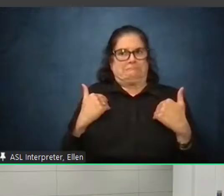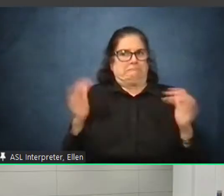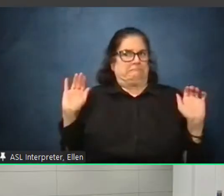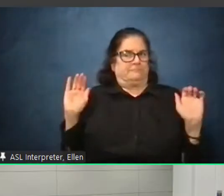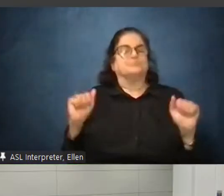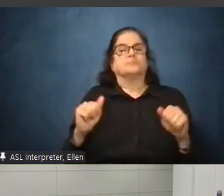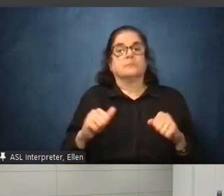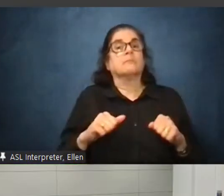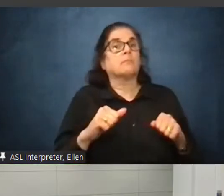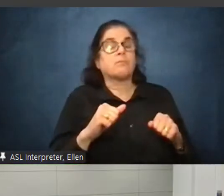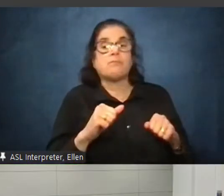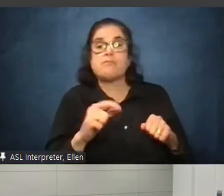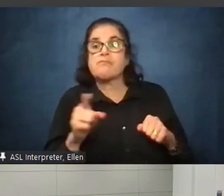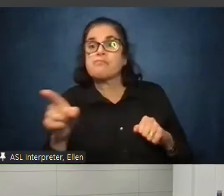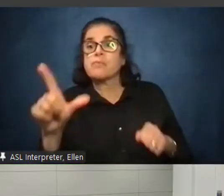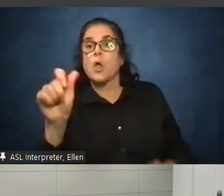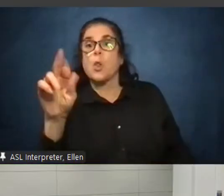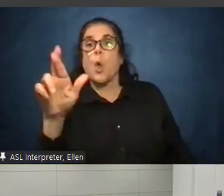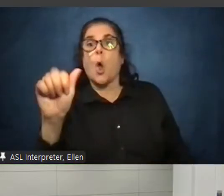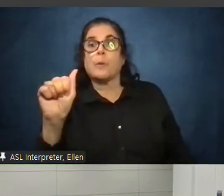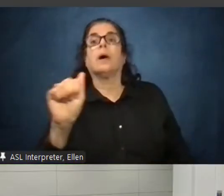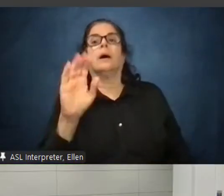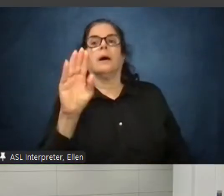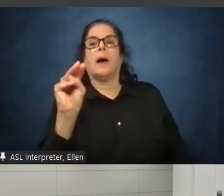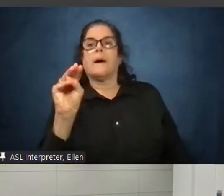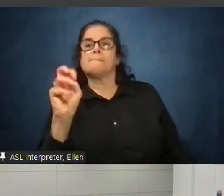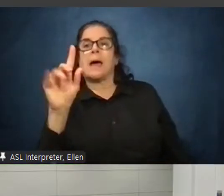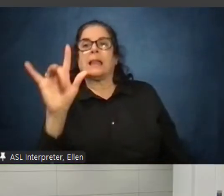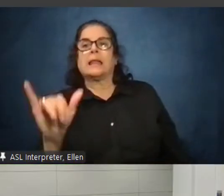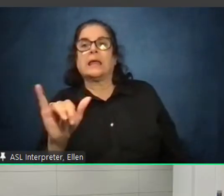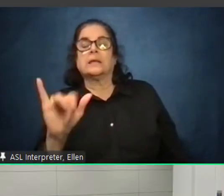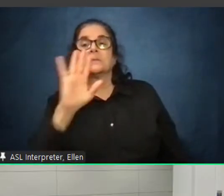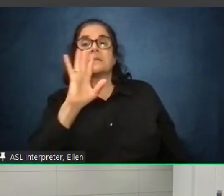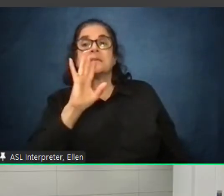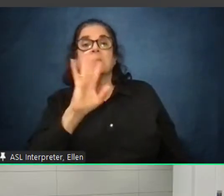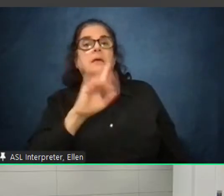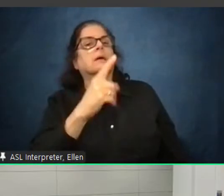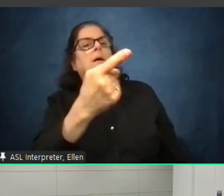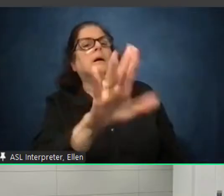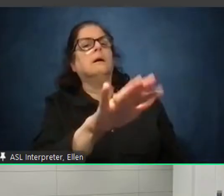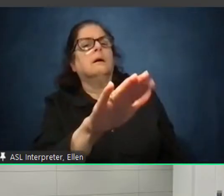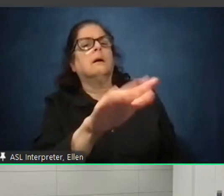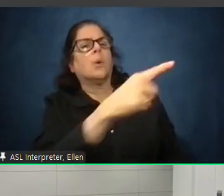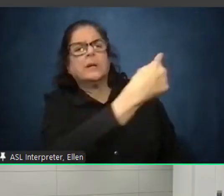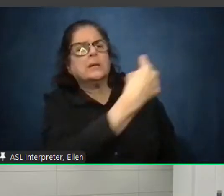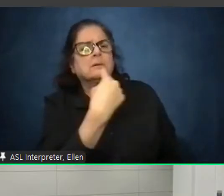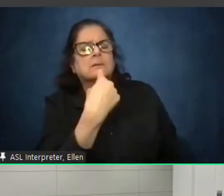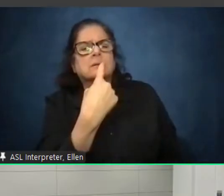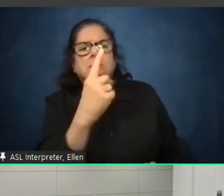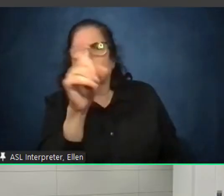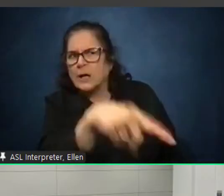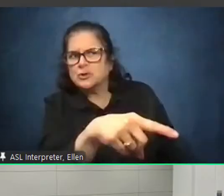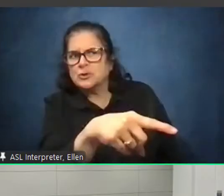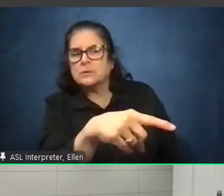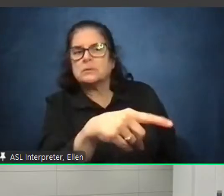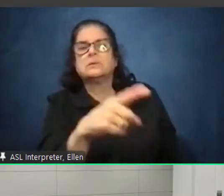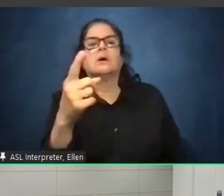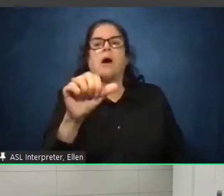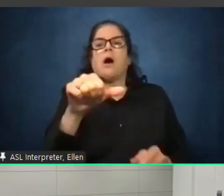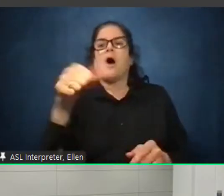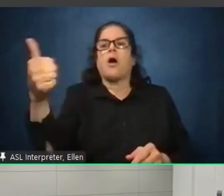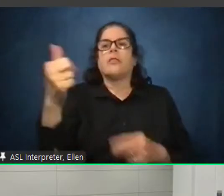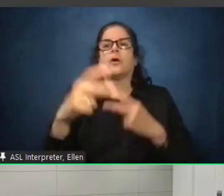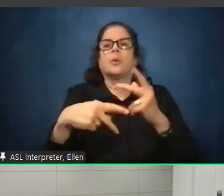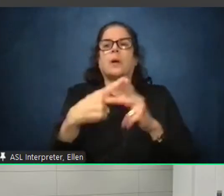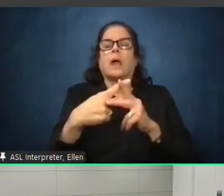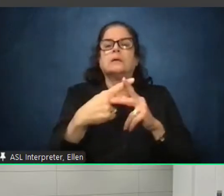All right, is there? Hey, Laura, this is Molly. Sorry, what was the question? Like other type ways of locating bus stops for folks where